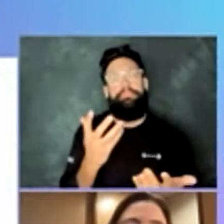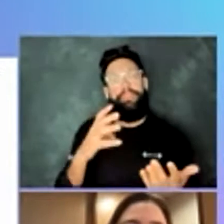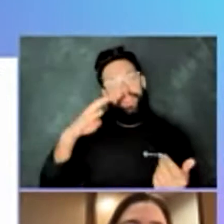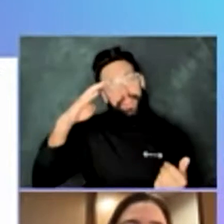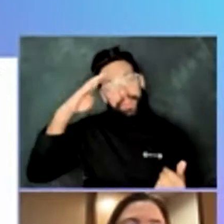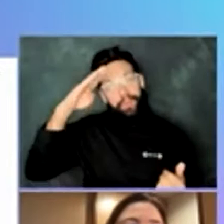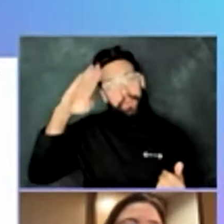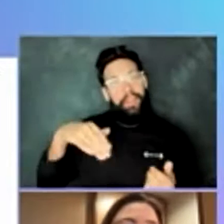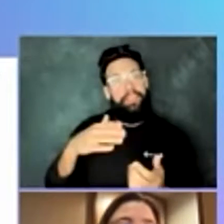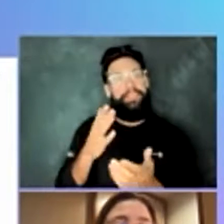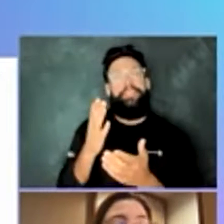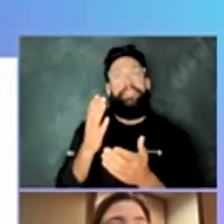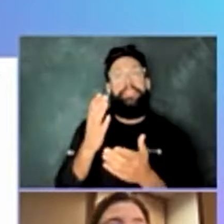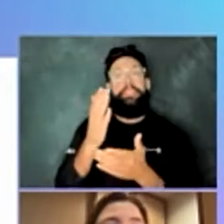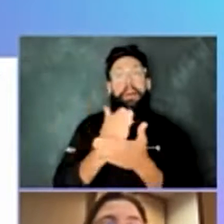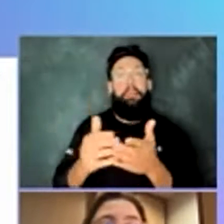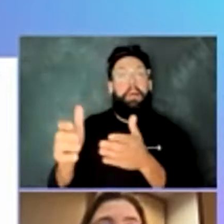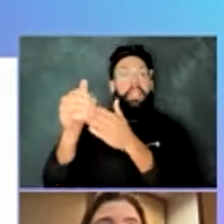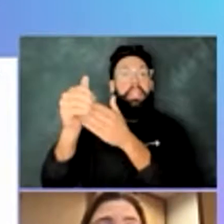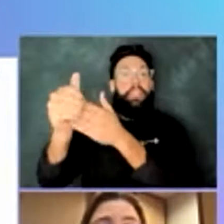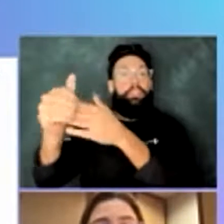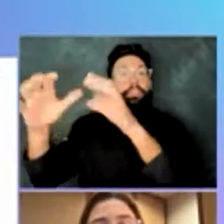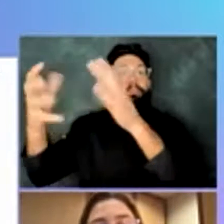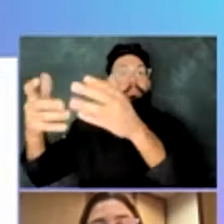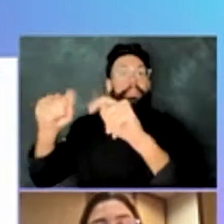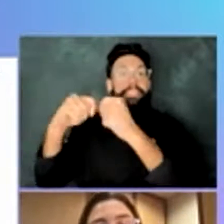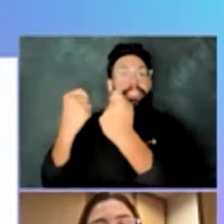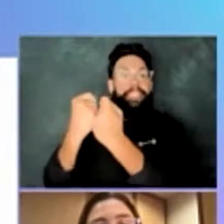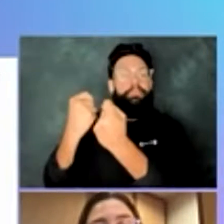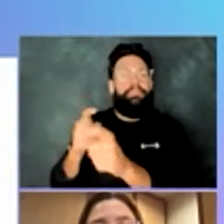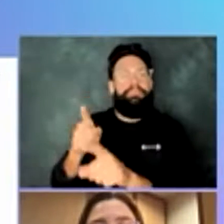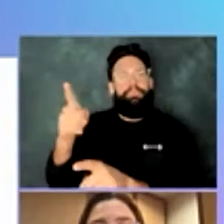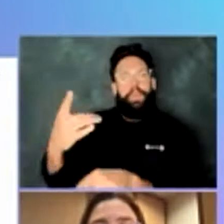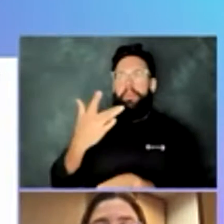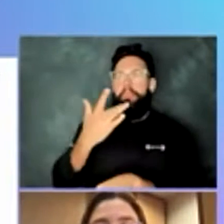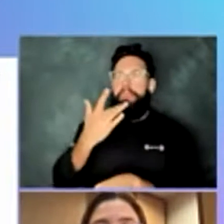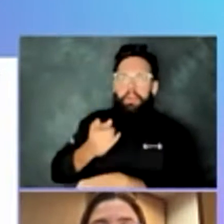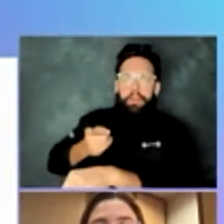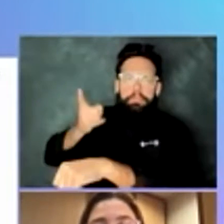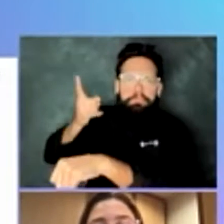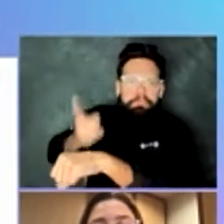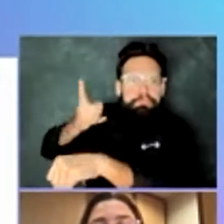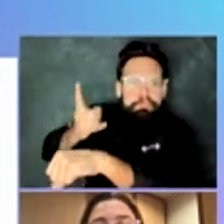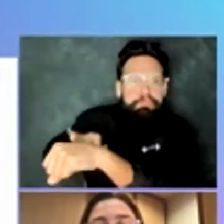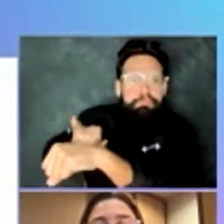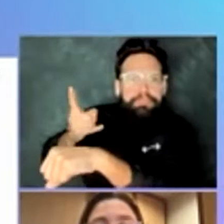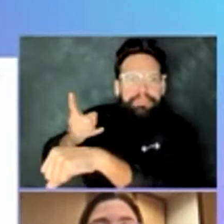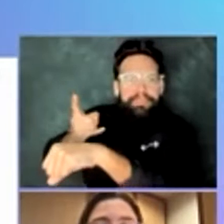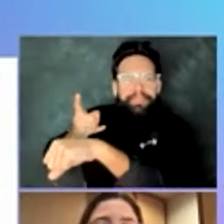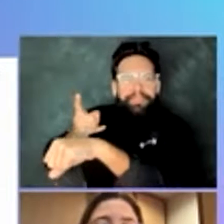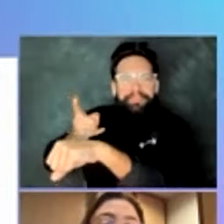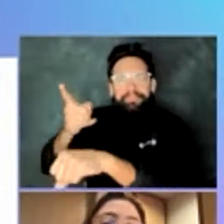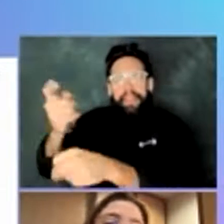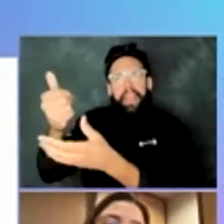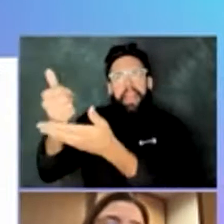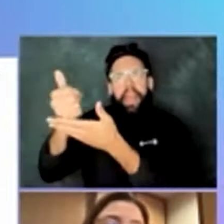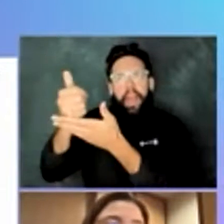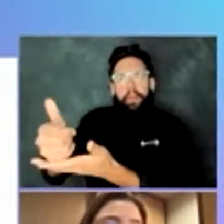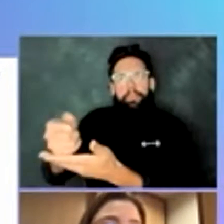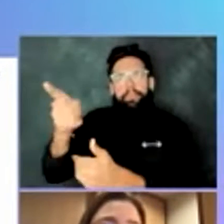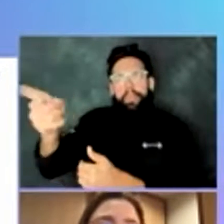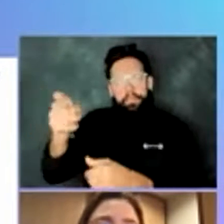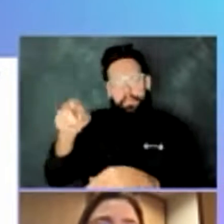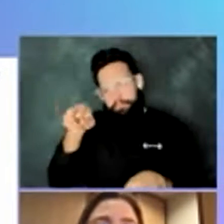better to stick, and this is simply because they're used to managing risks and weighing up priorities. They might need the stick to make the